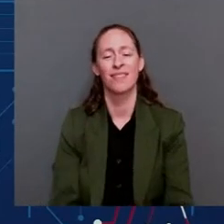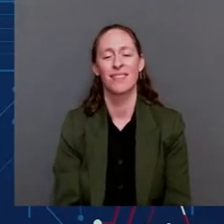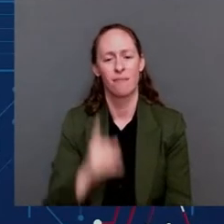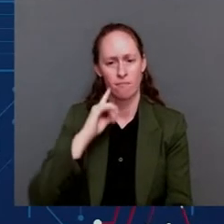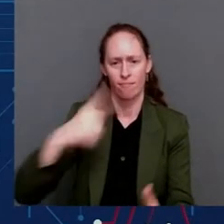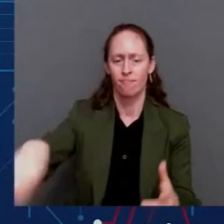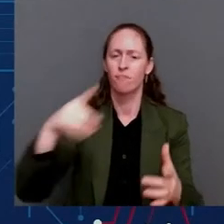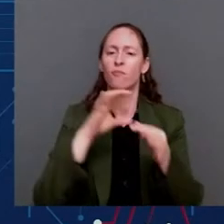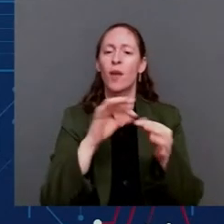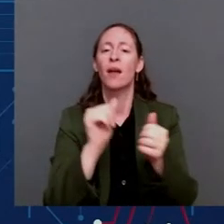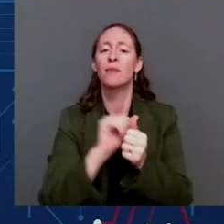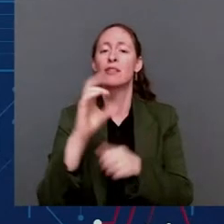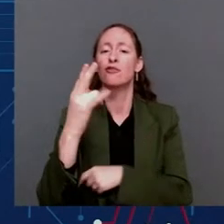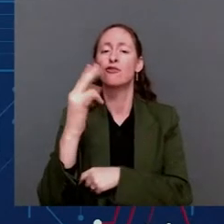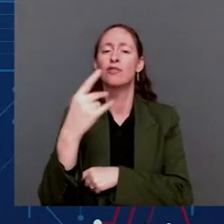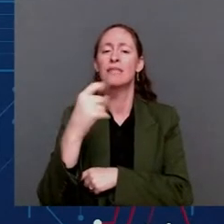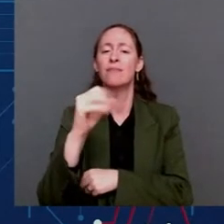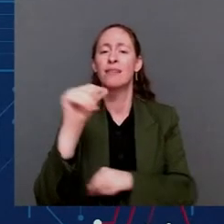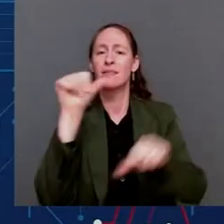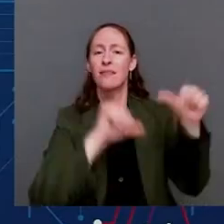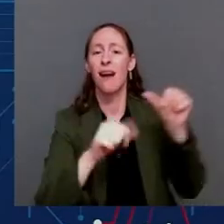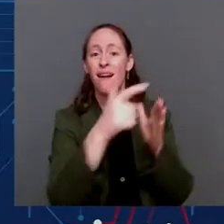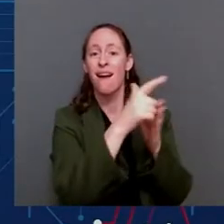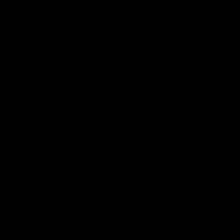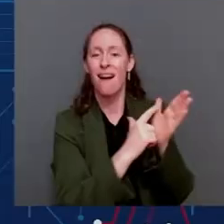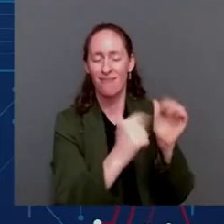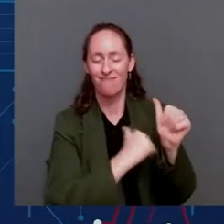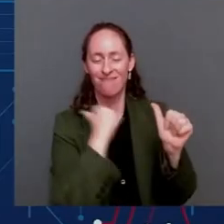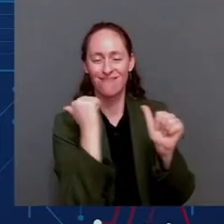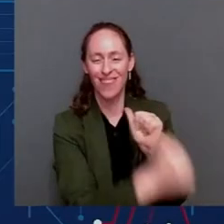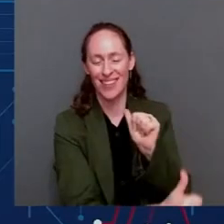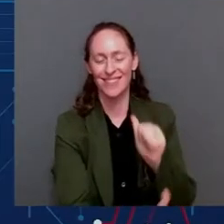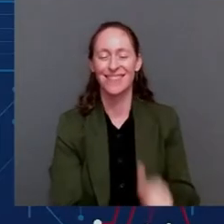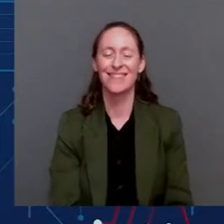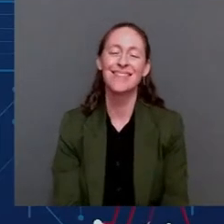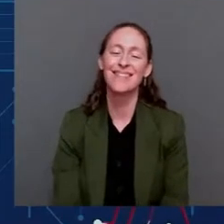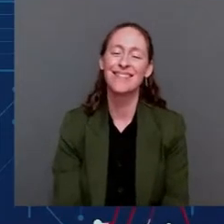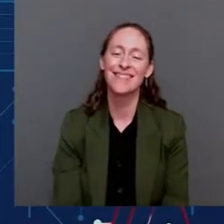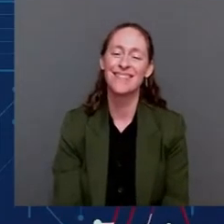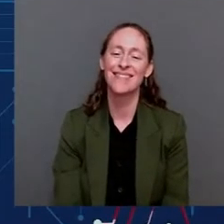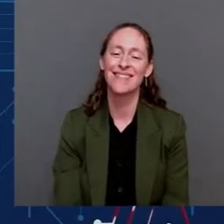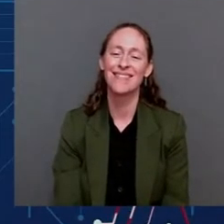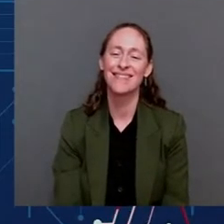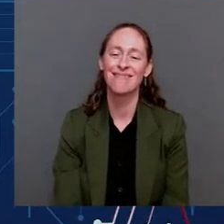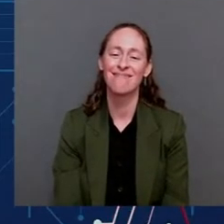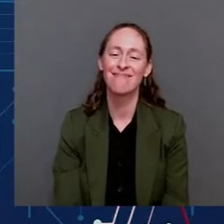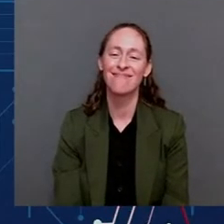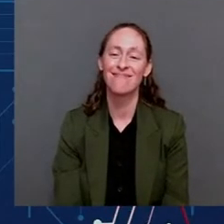pleasure to introduce Governor Whitmer. Thanks, Kristen. Well done. Thank you.